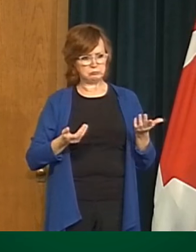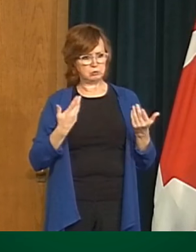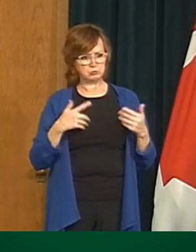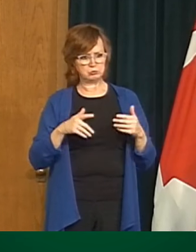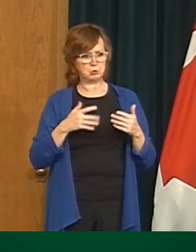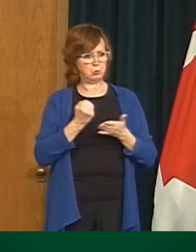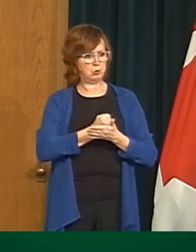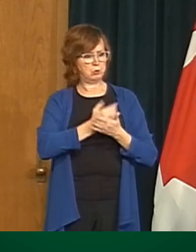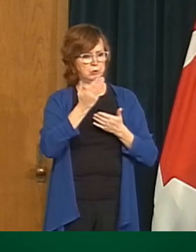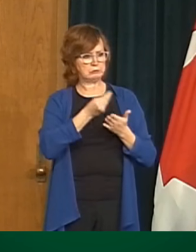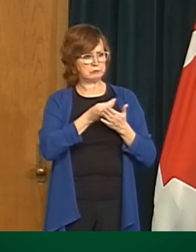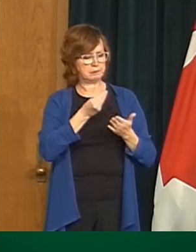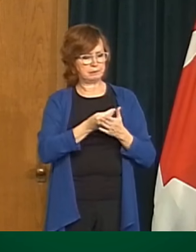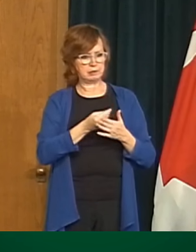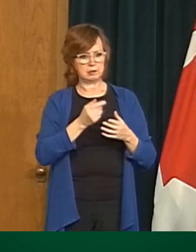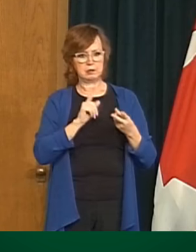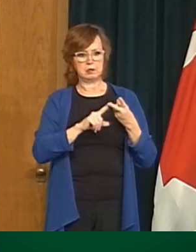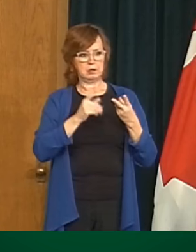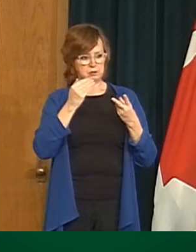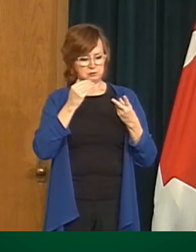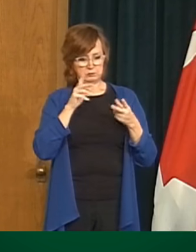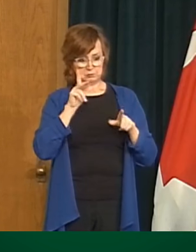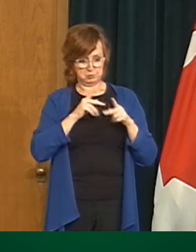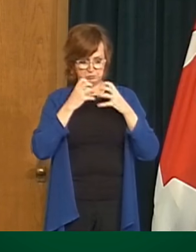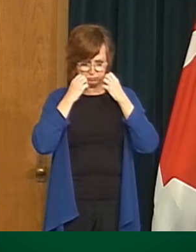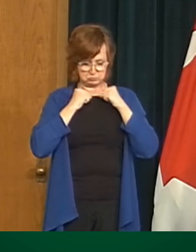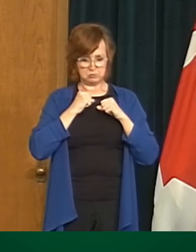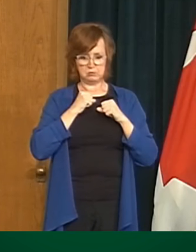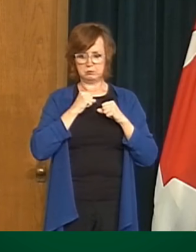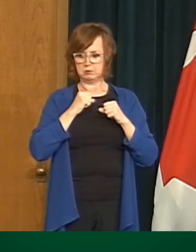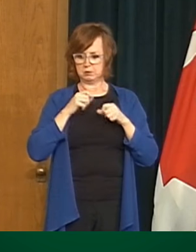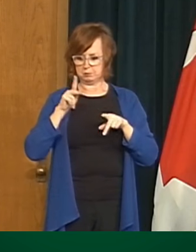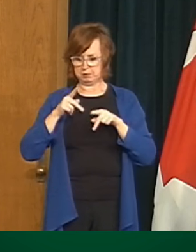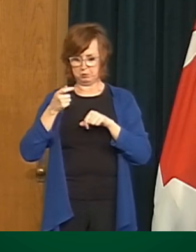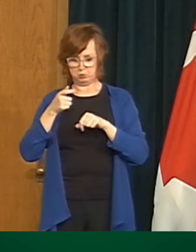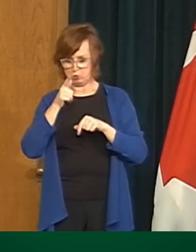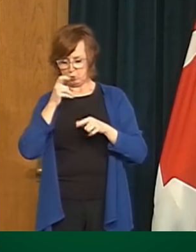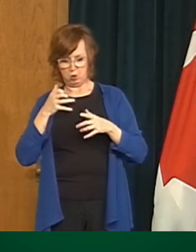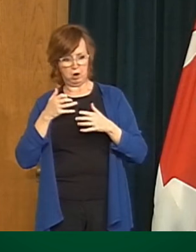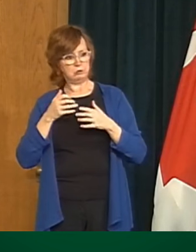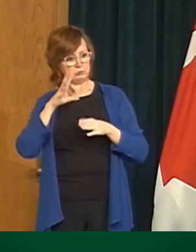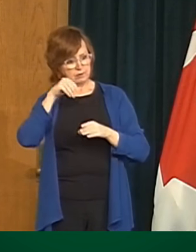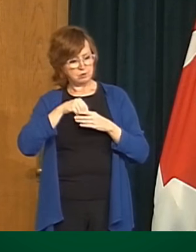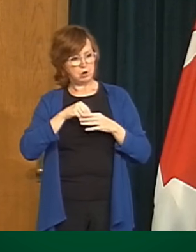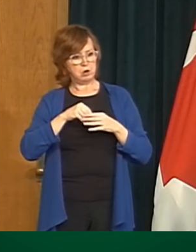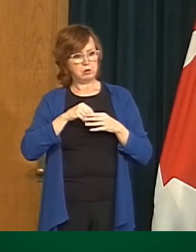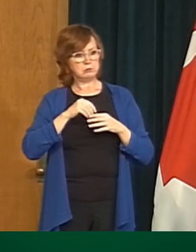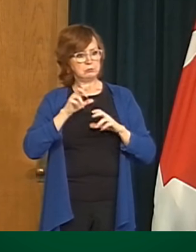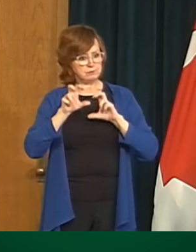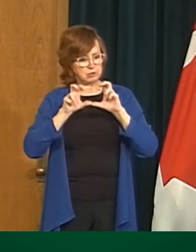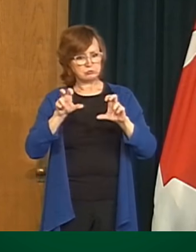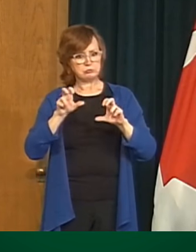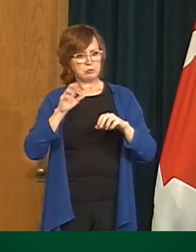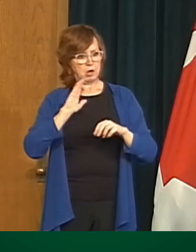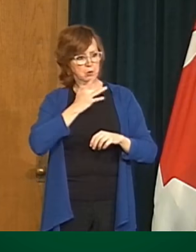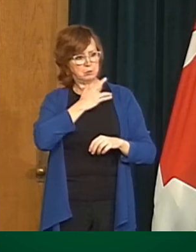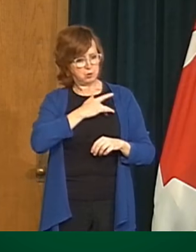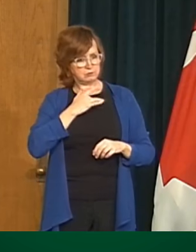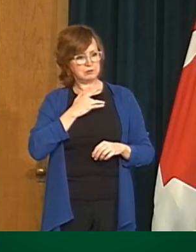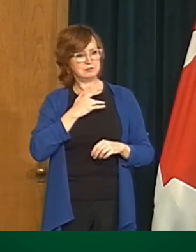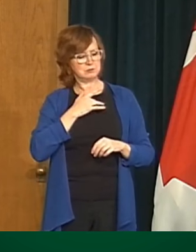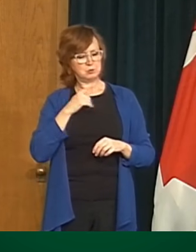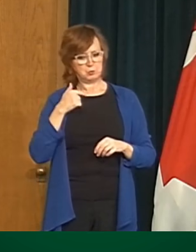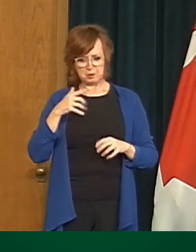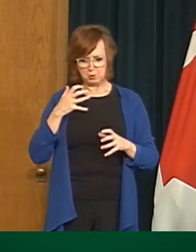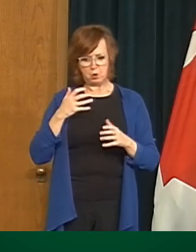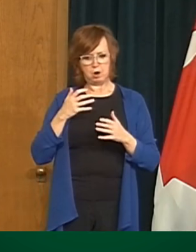of Saskatchewan people's investment in infrastructure in our communities, whatever that may be, but balancing that with ensuring that